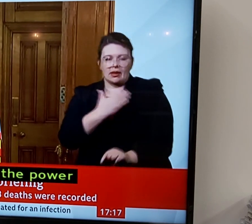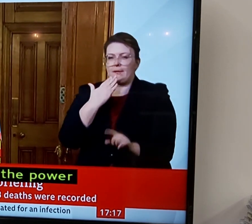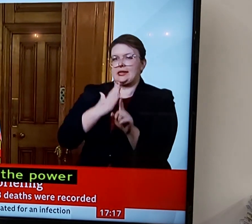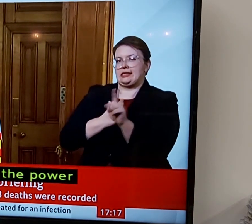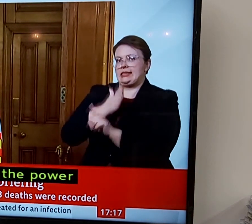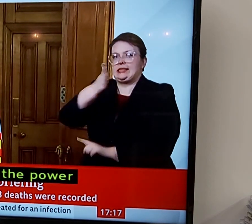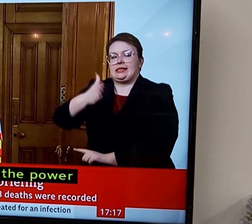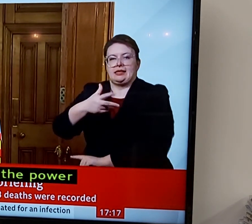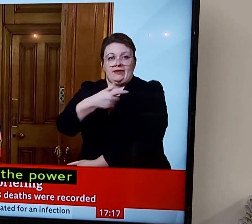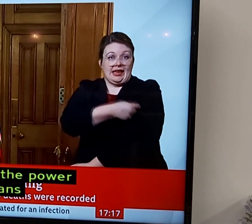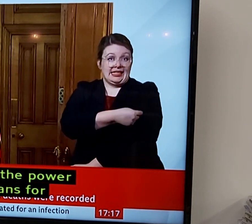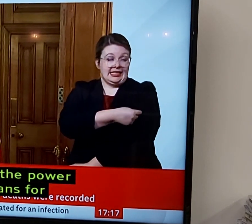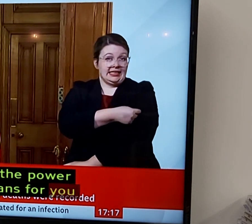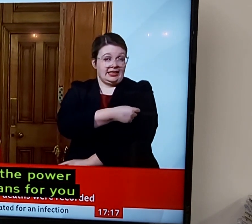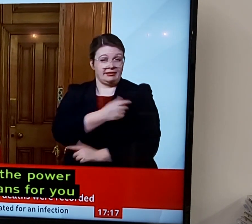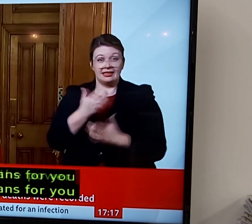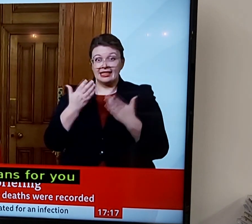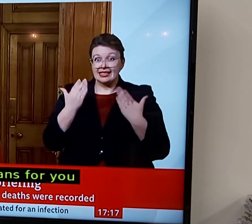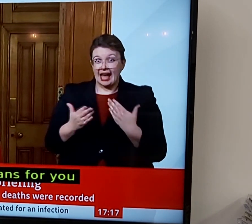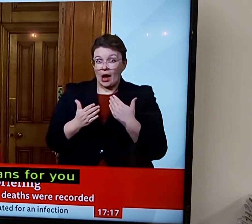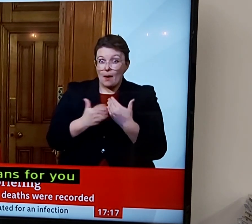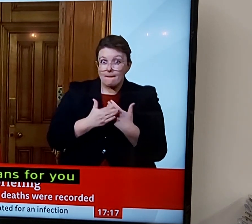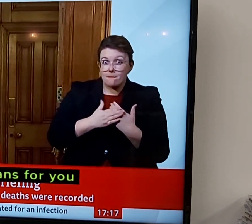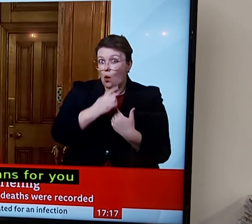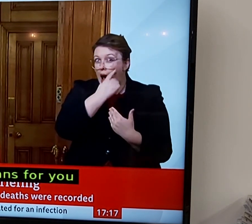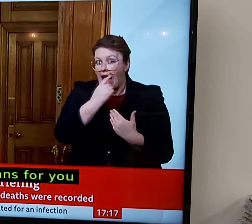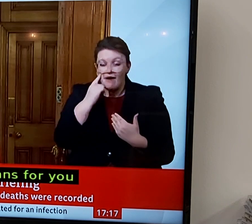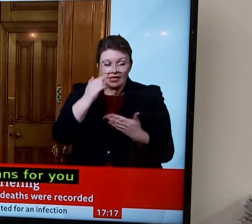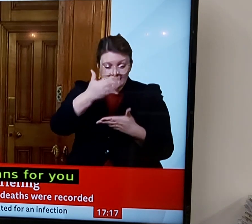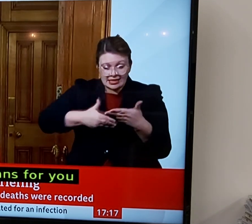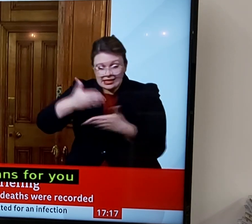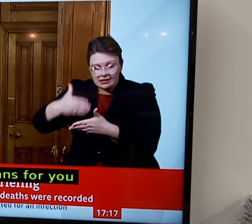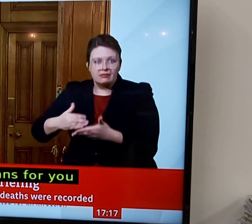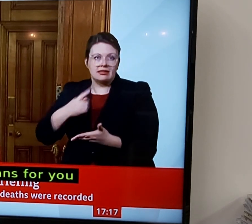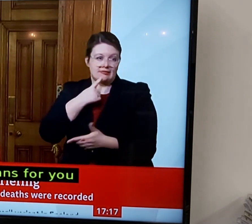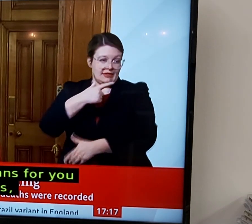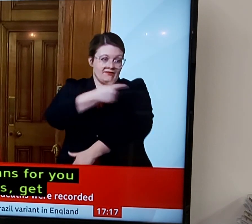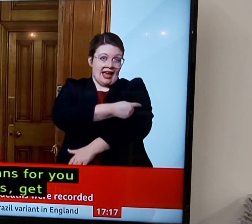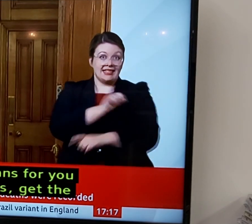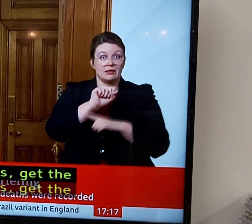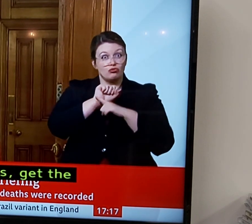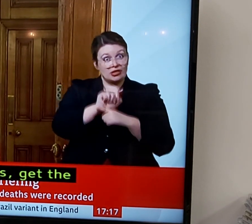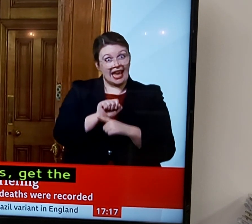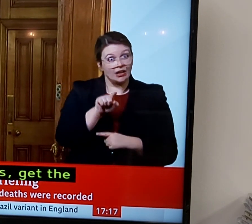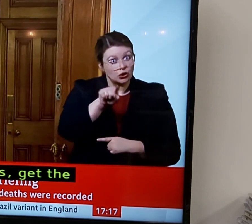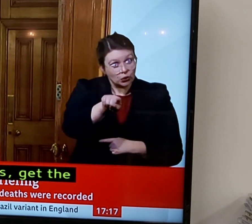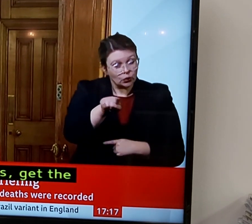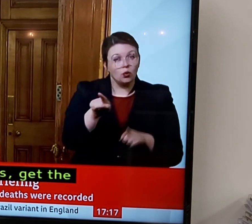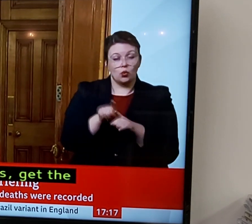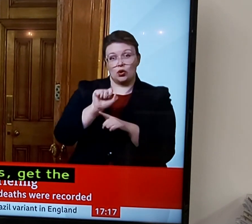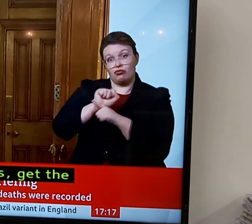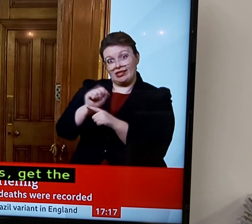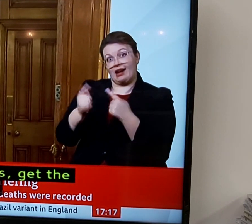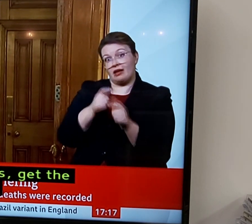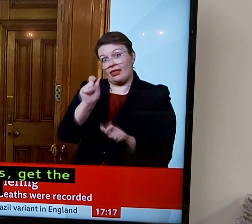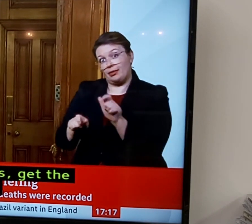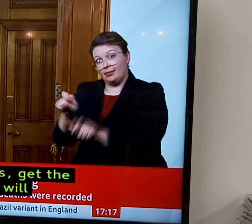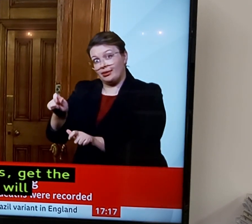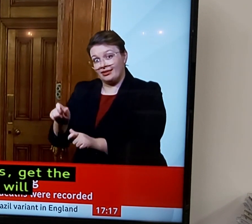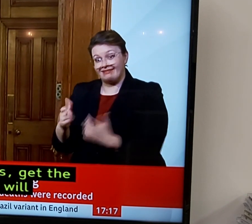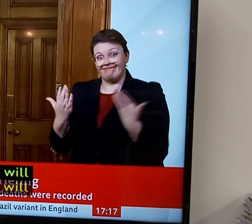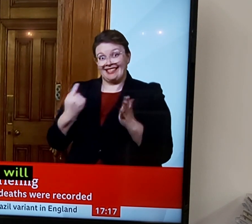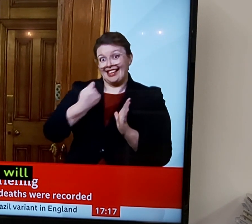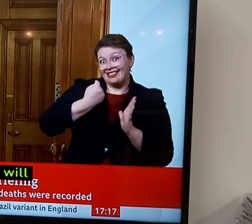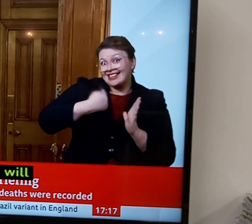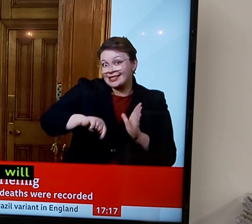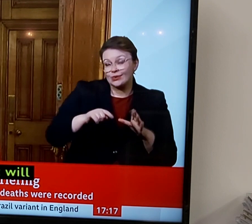evidence shows that it will protect you and protect others. And I can formally announce that we're now inviting the over 60s to be